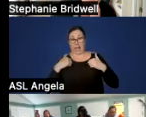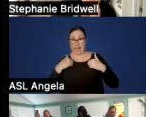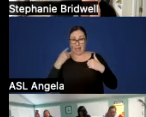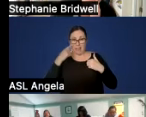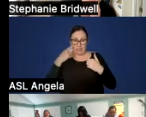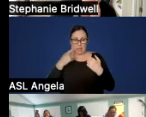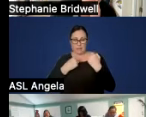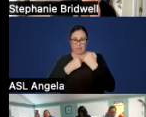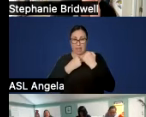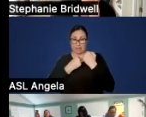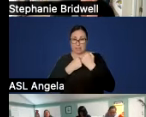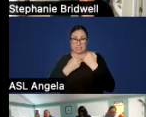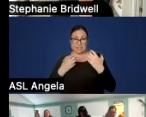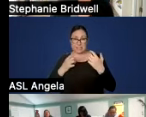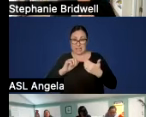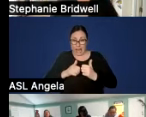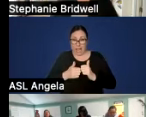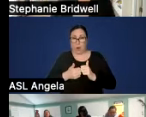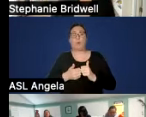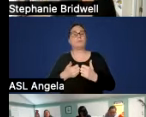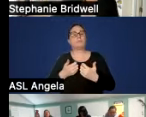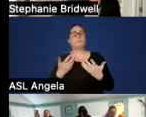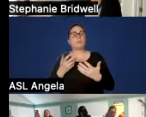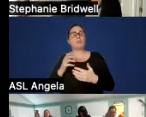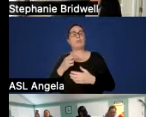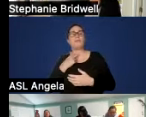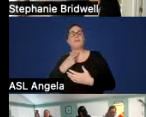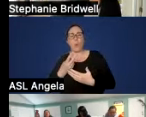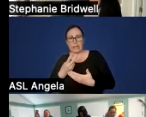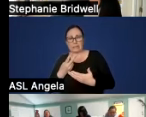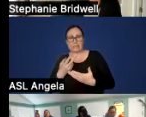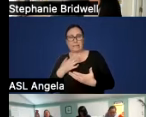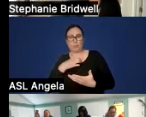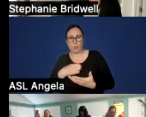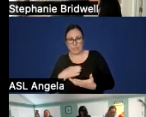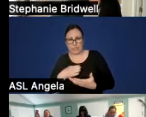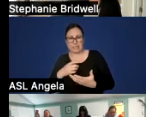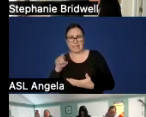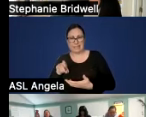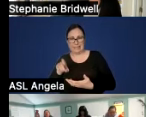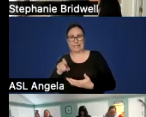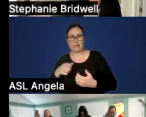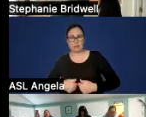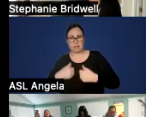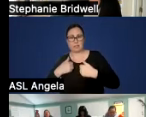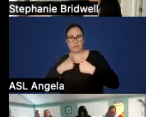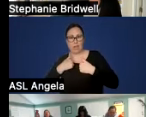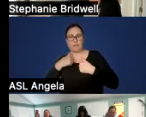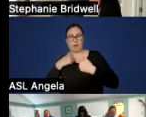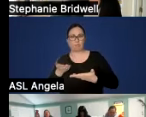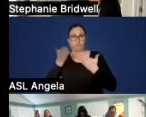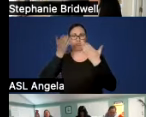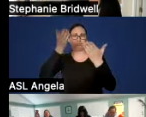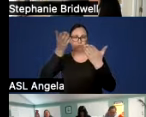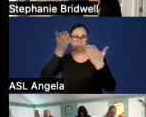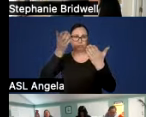voice of victims and survivors on the SART team, right? Many times advocates will facilitate or kind of be